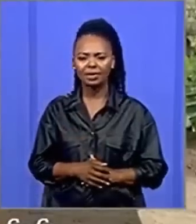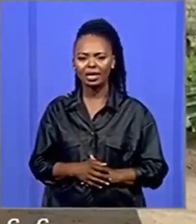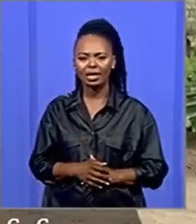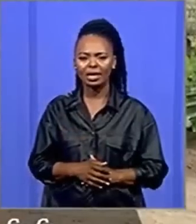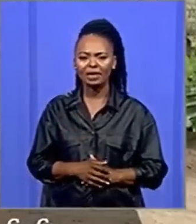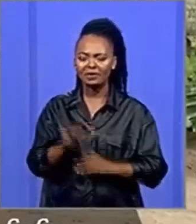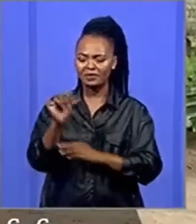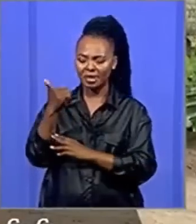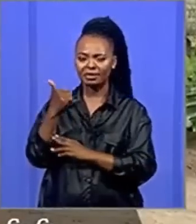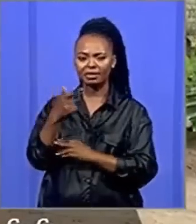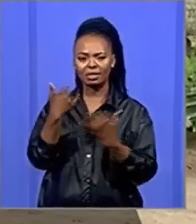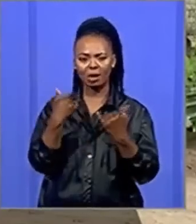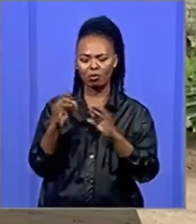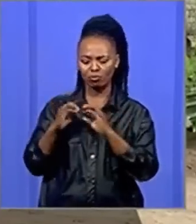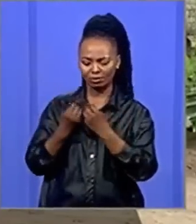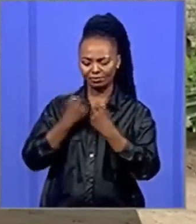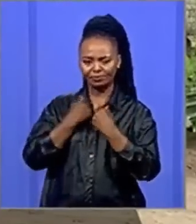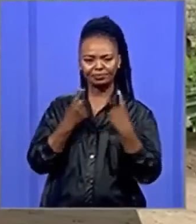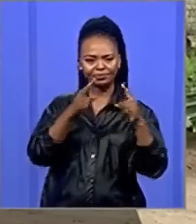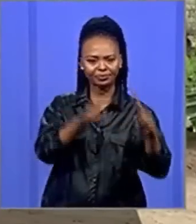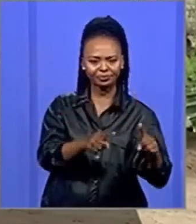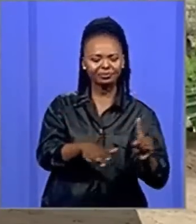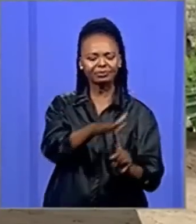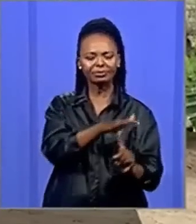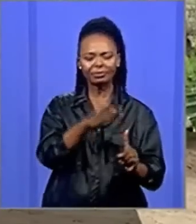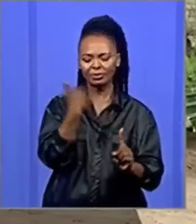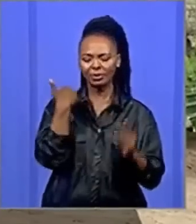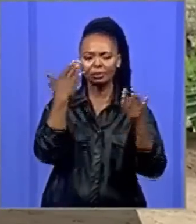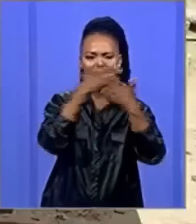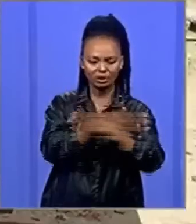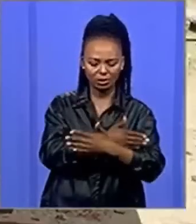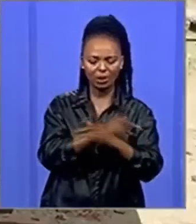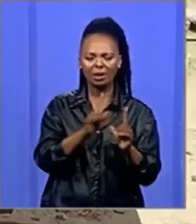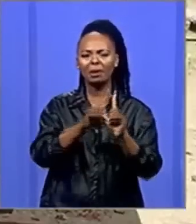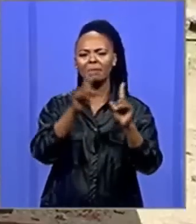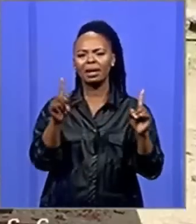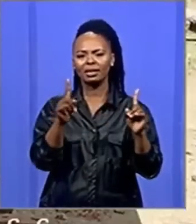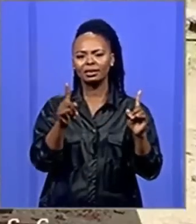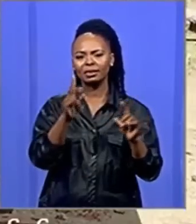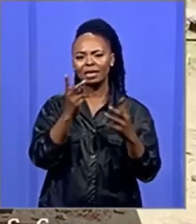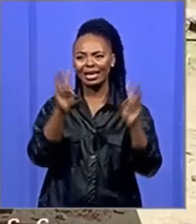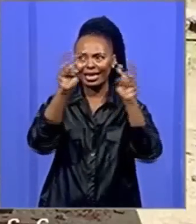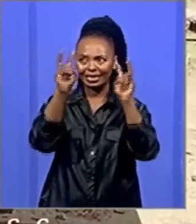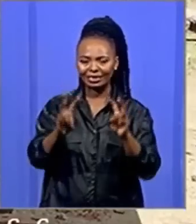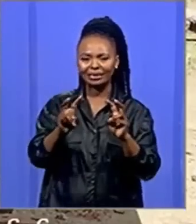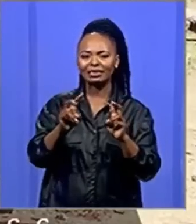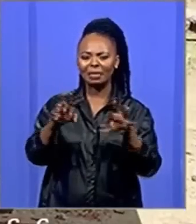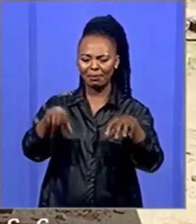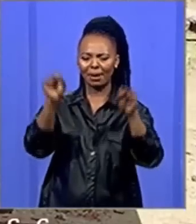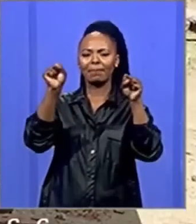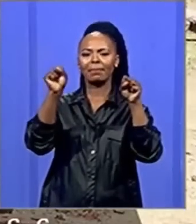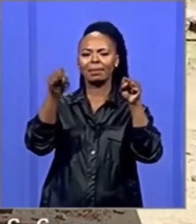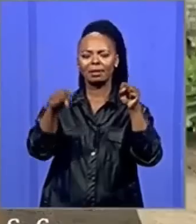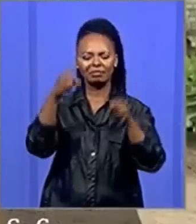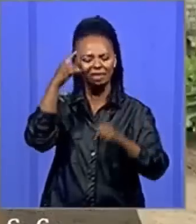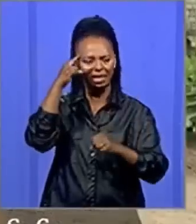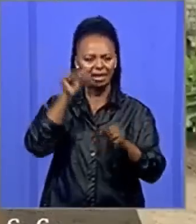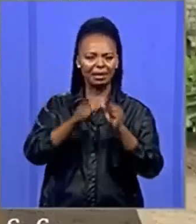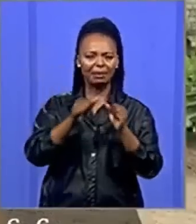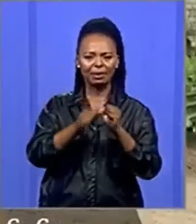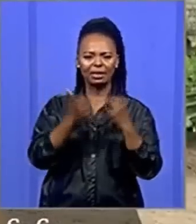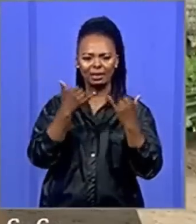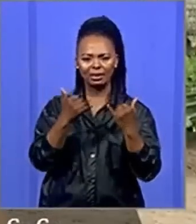mona areeng ya Taflachte maobane bosiu. Batho hobane ho ile ha ba le hlokeho ya motlakase ka hara tsela ena na re ile ra decide hore re tswe le